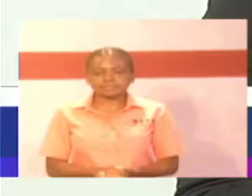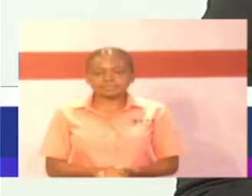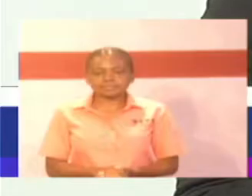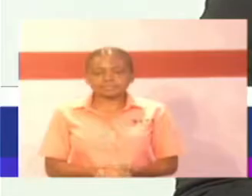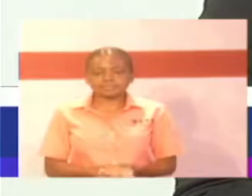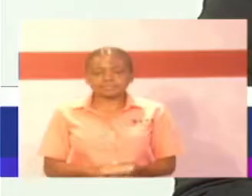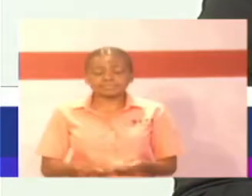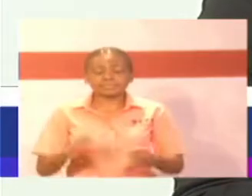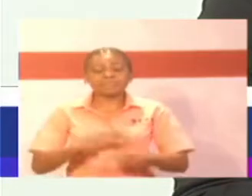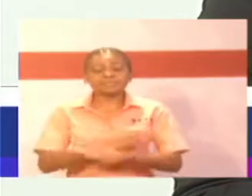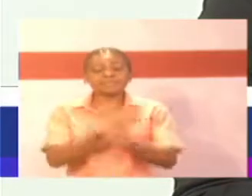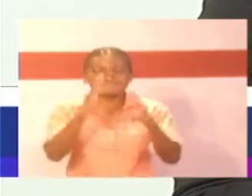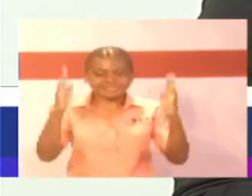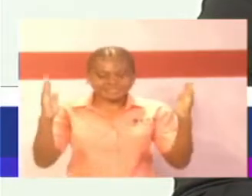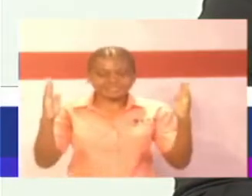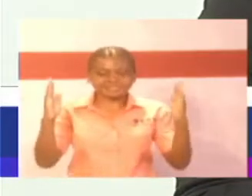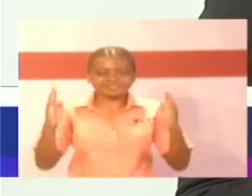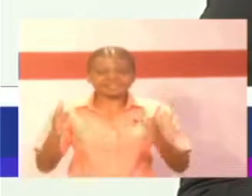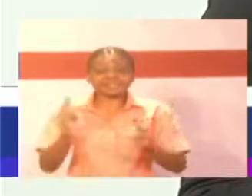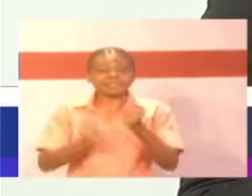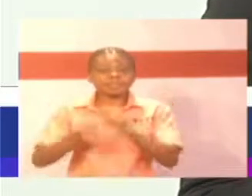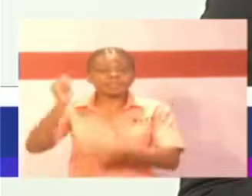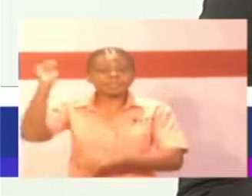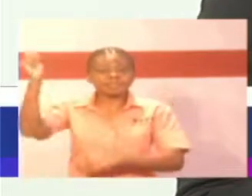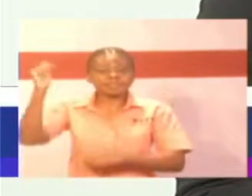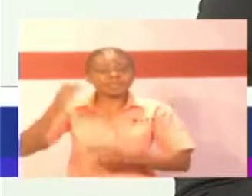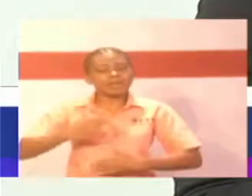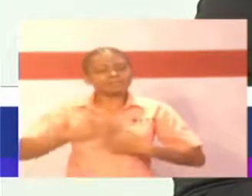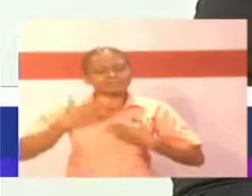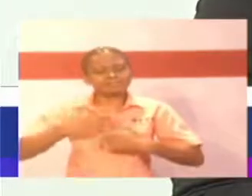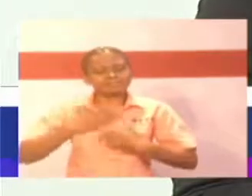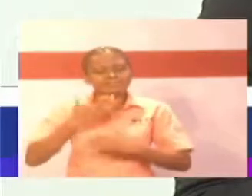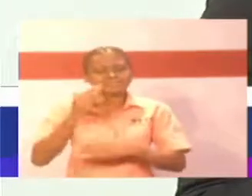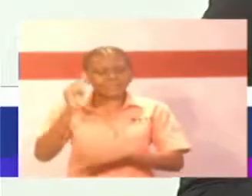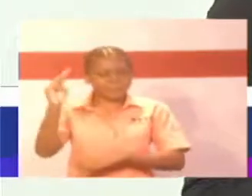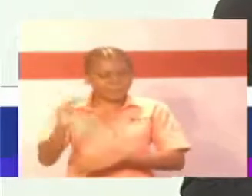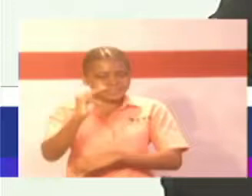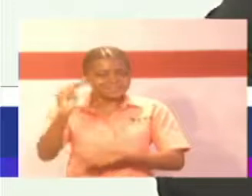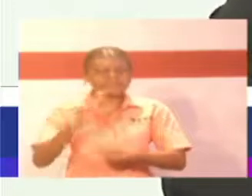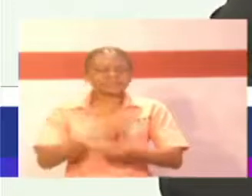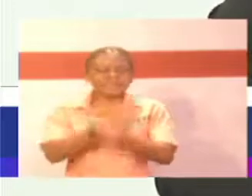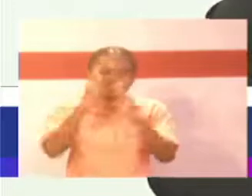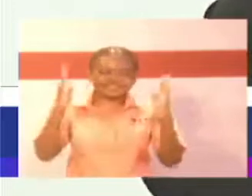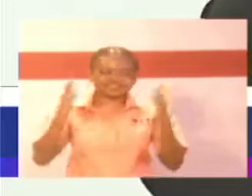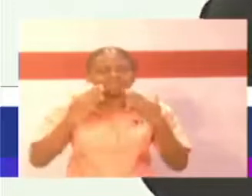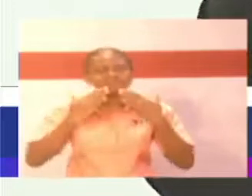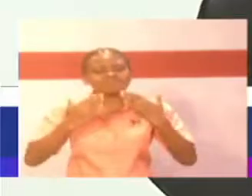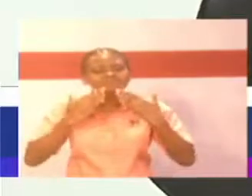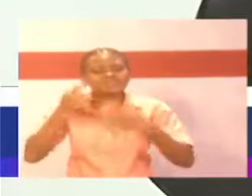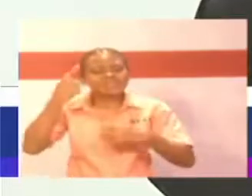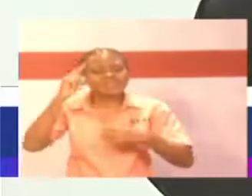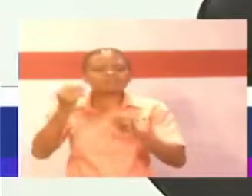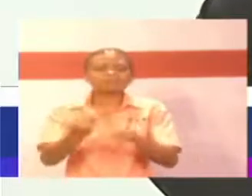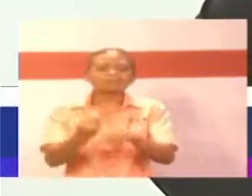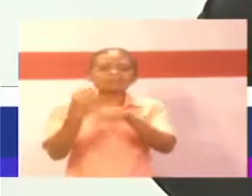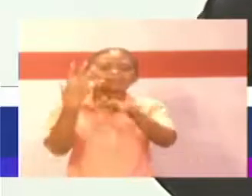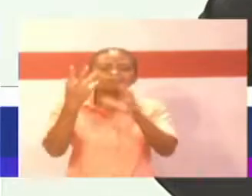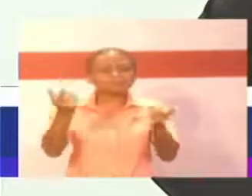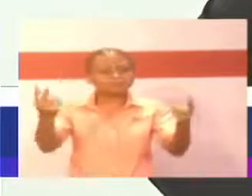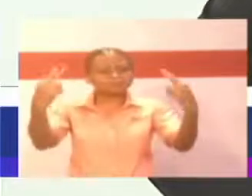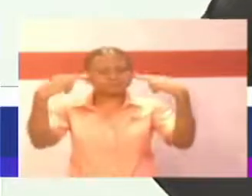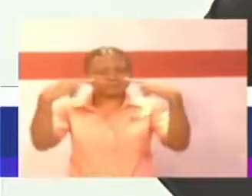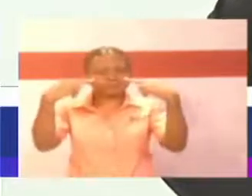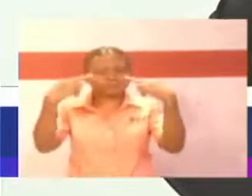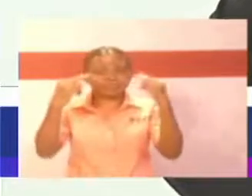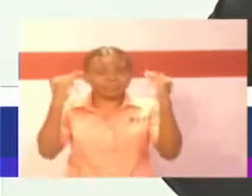in Trinidad and Tobago, and happy Monday morning. Thank you for tuning in to the Ministry of Health's